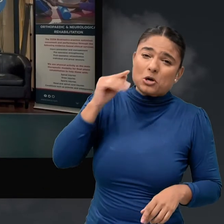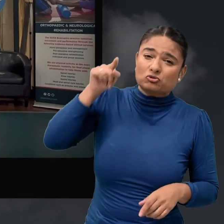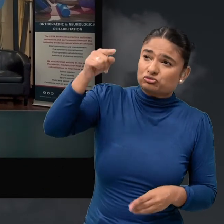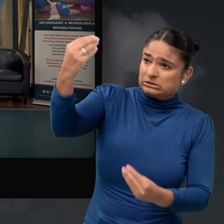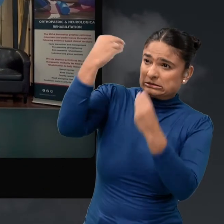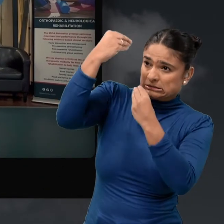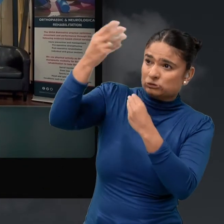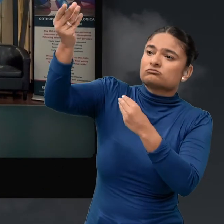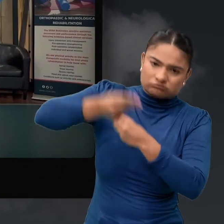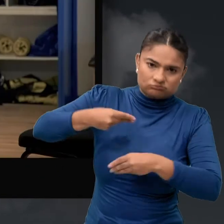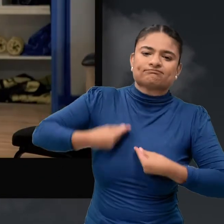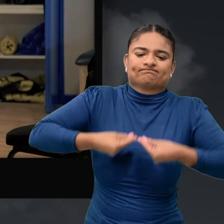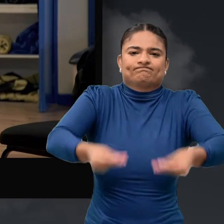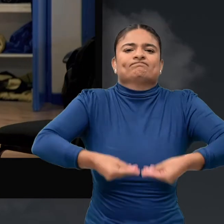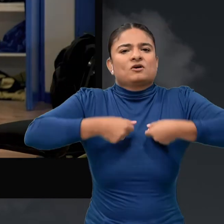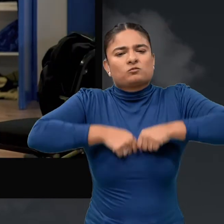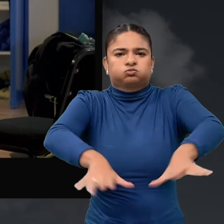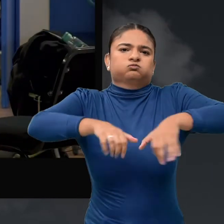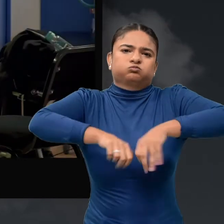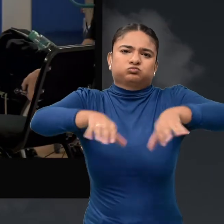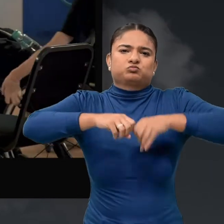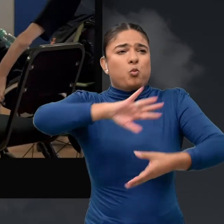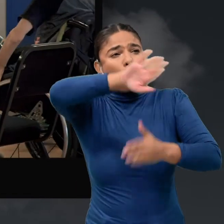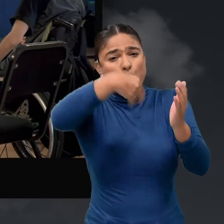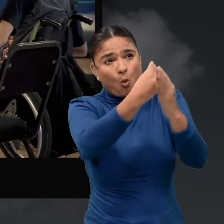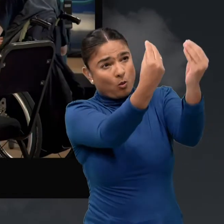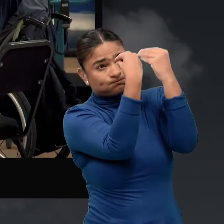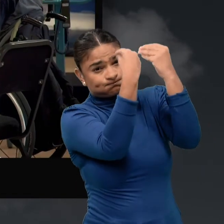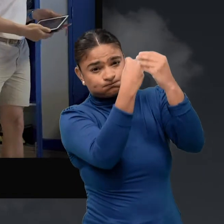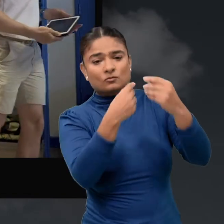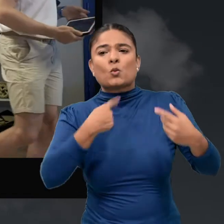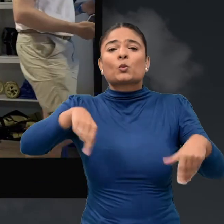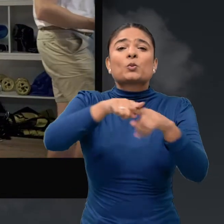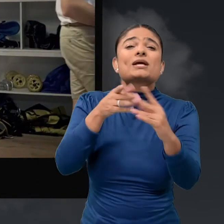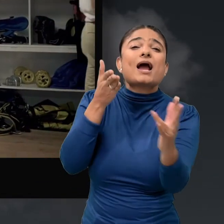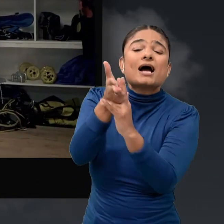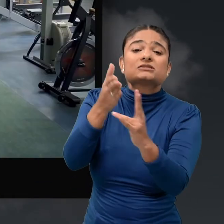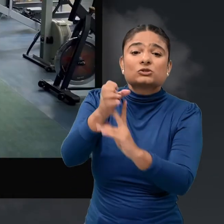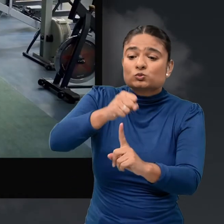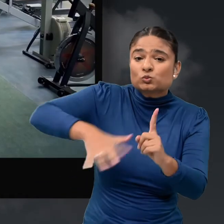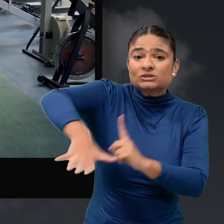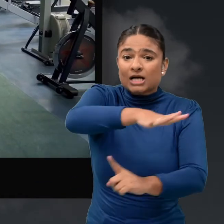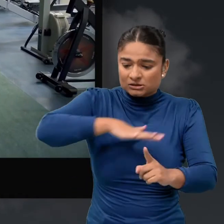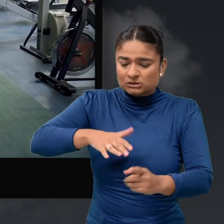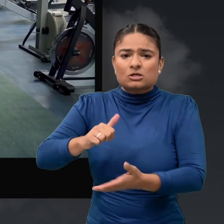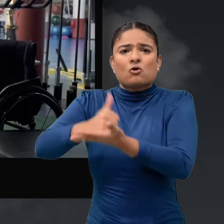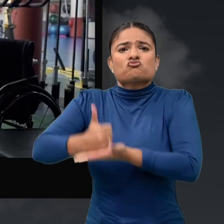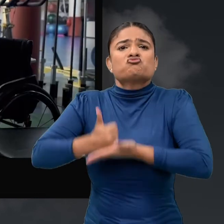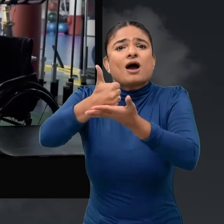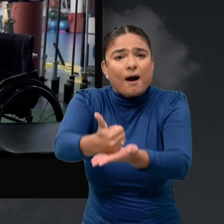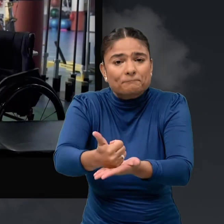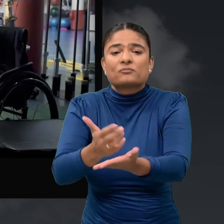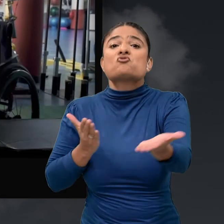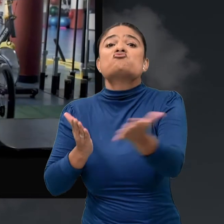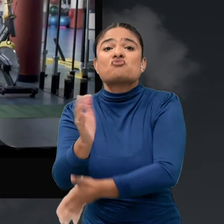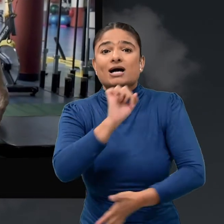I experienced in America available to the public. And most importantly, the access to rehabilitation should be a